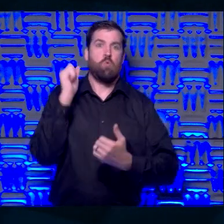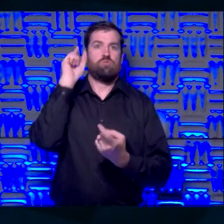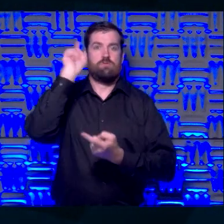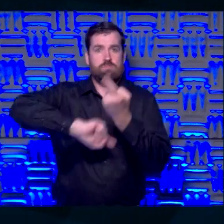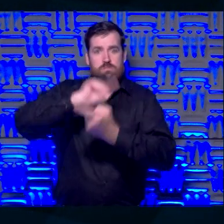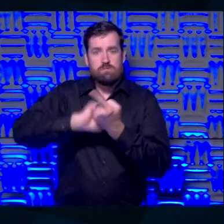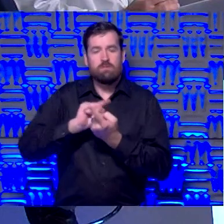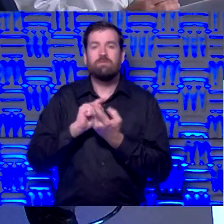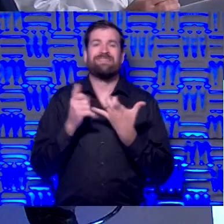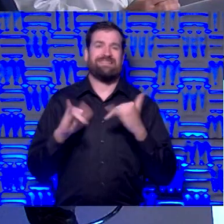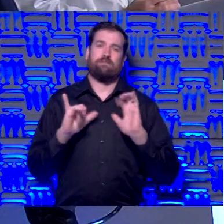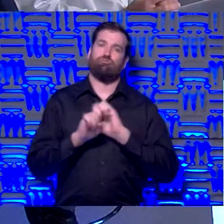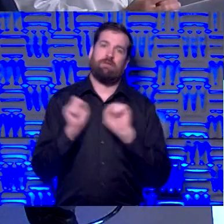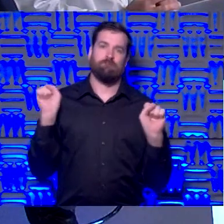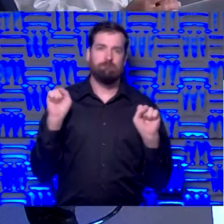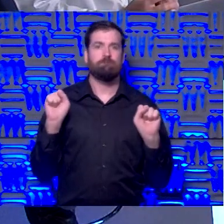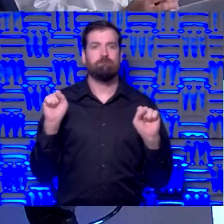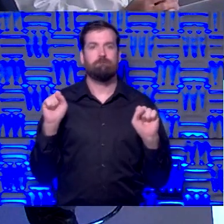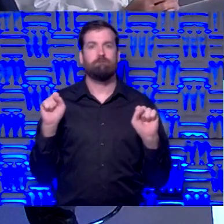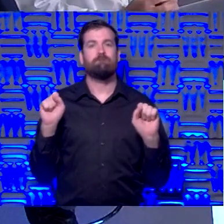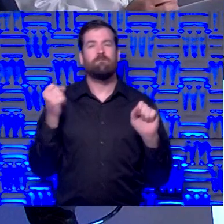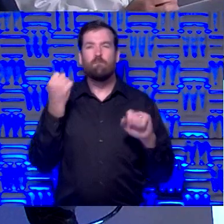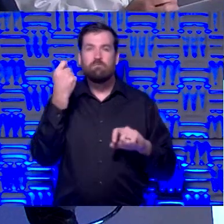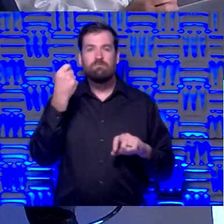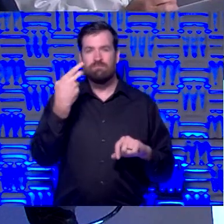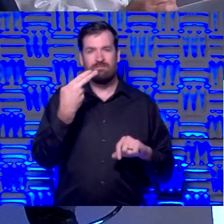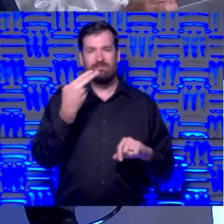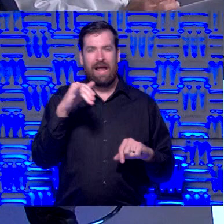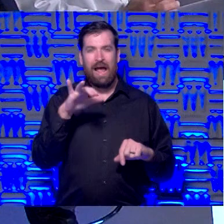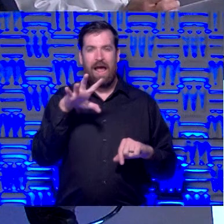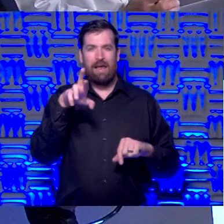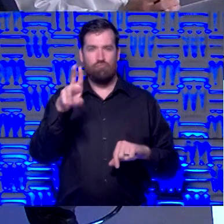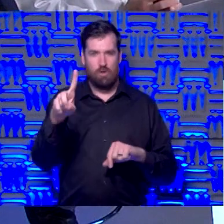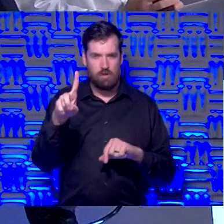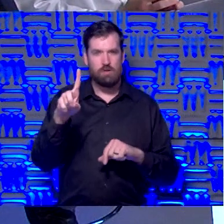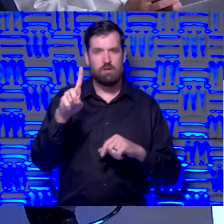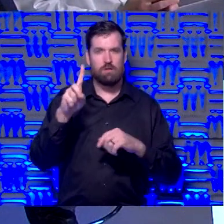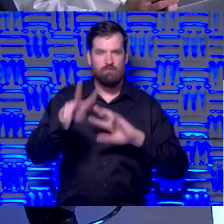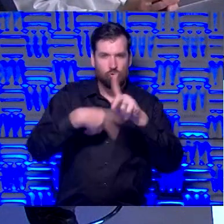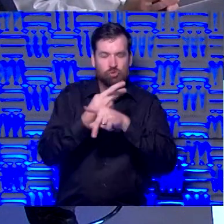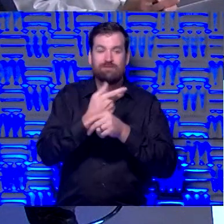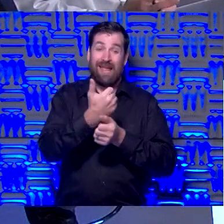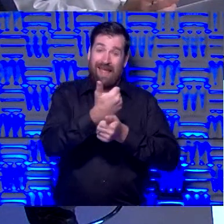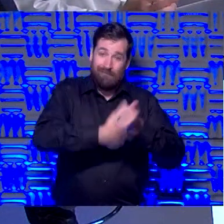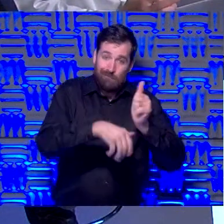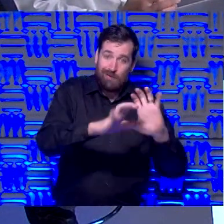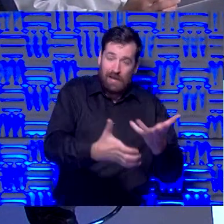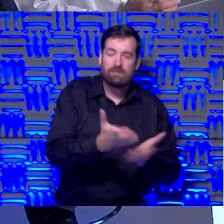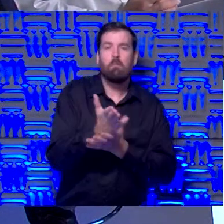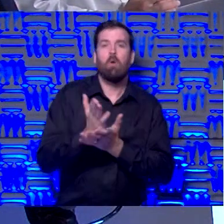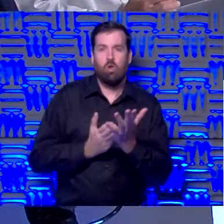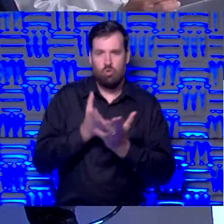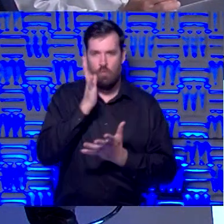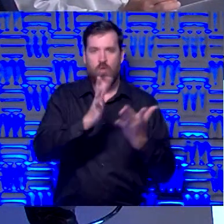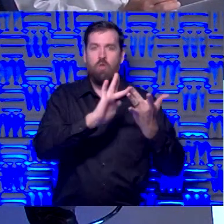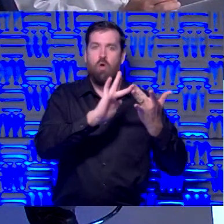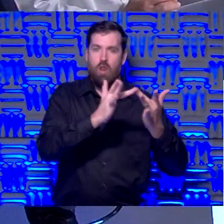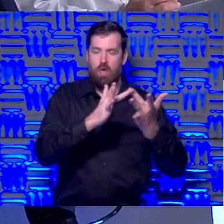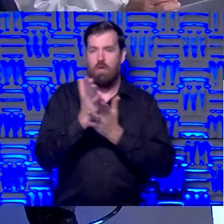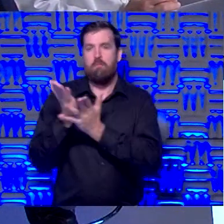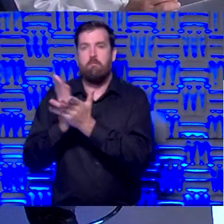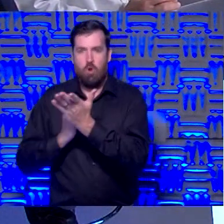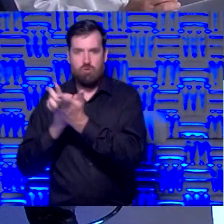safe. But they'll be in a hybrid version, so some elements of almost every course will probably be online, and some elements will